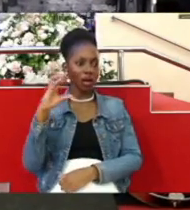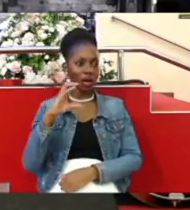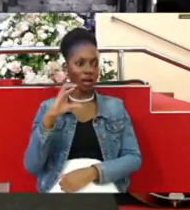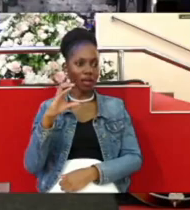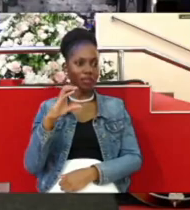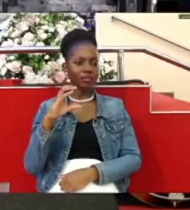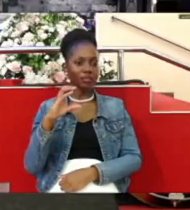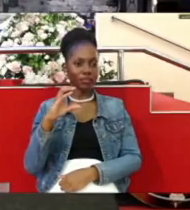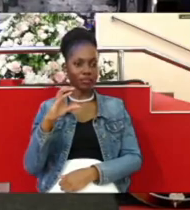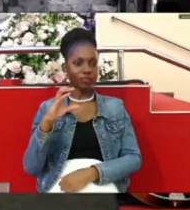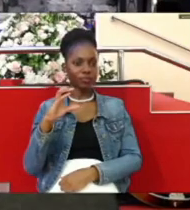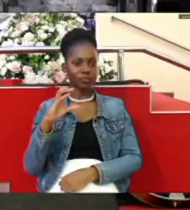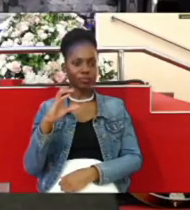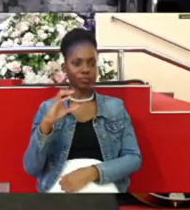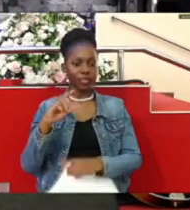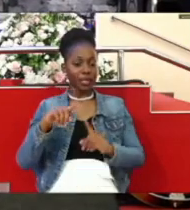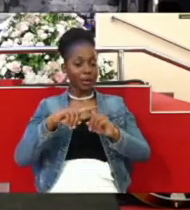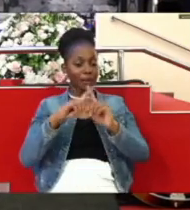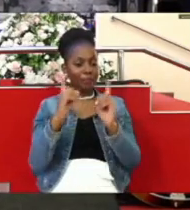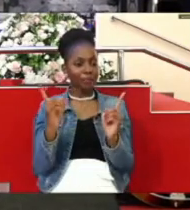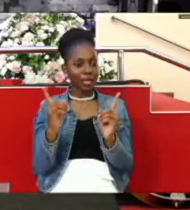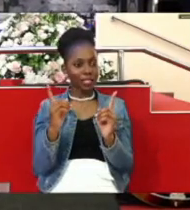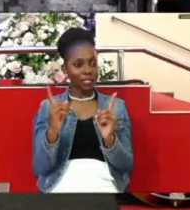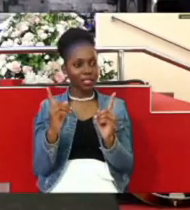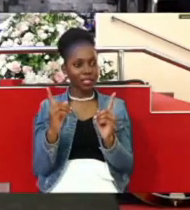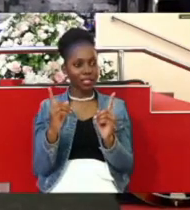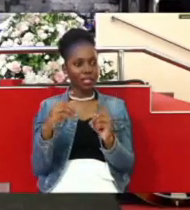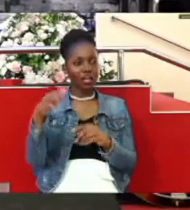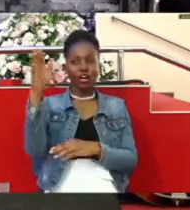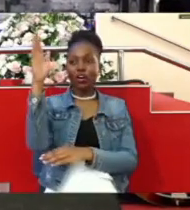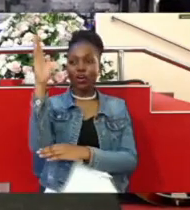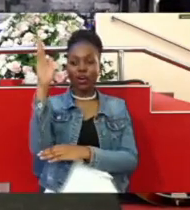there. But at this place of Rehoboth,